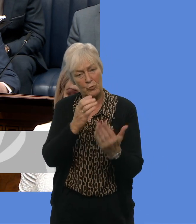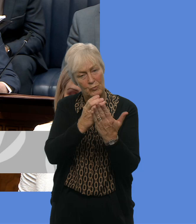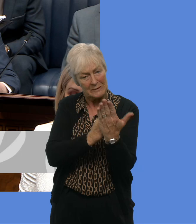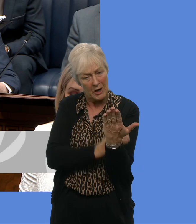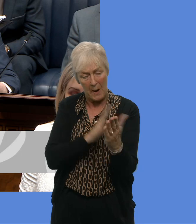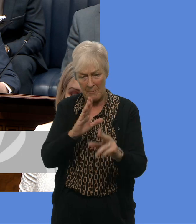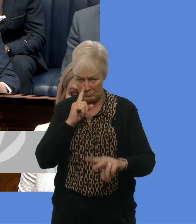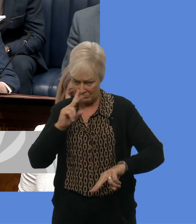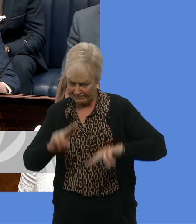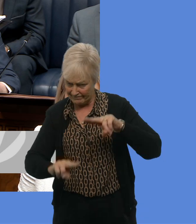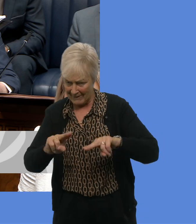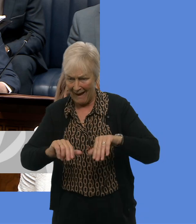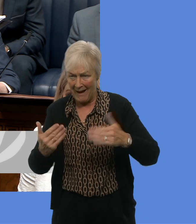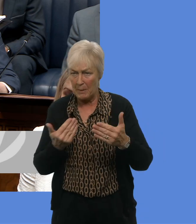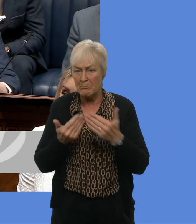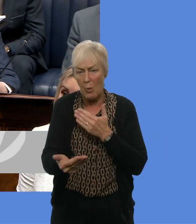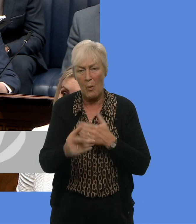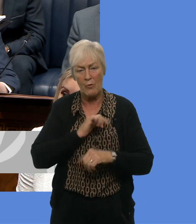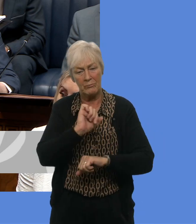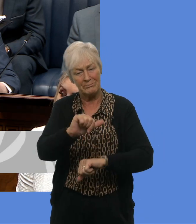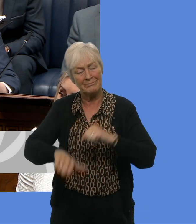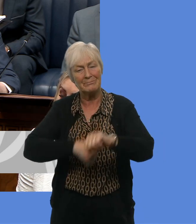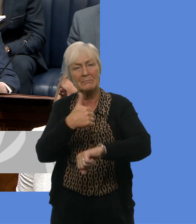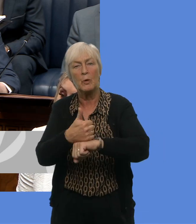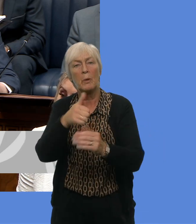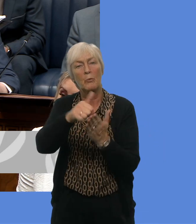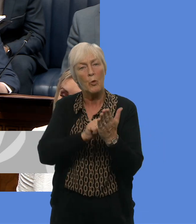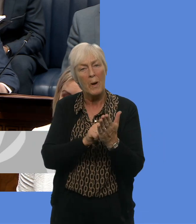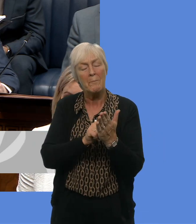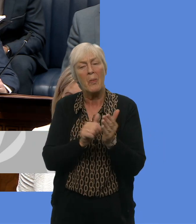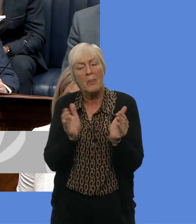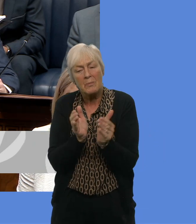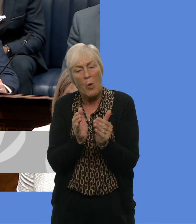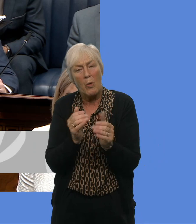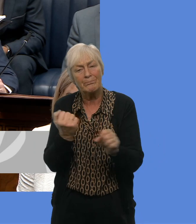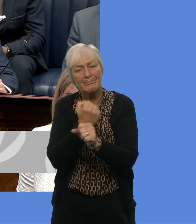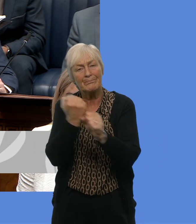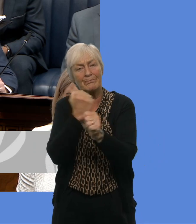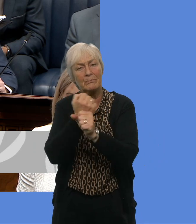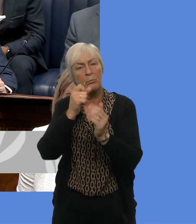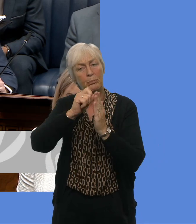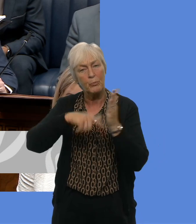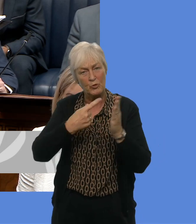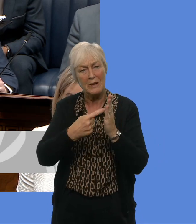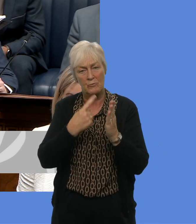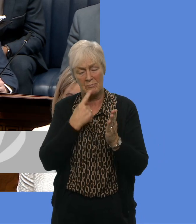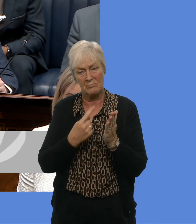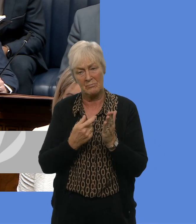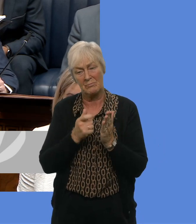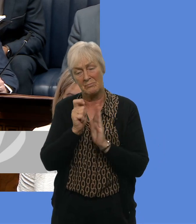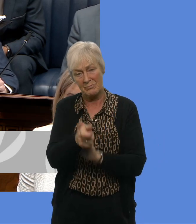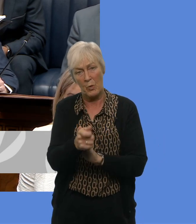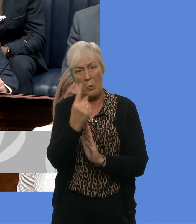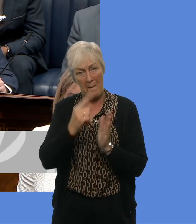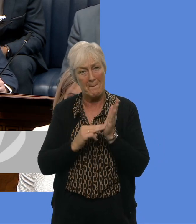any future calls for the SEP programme. Minor refurbishment projects, typically up to £1 million, are